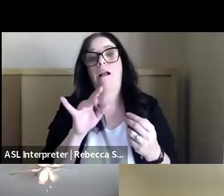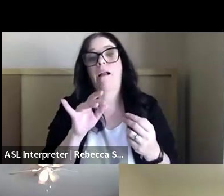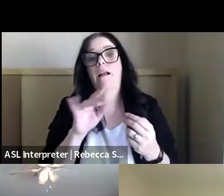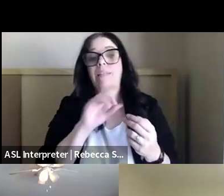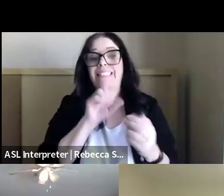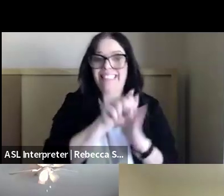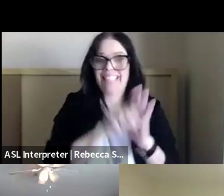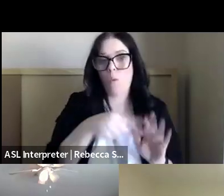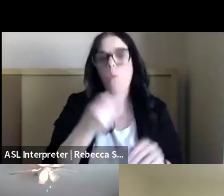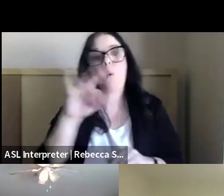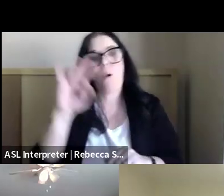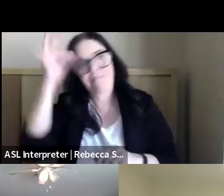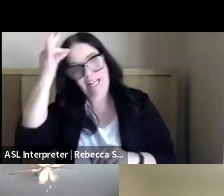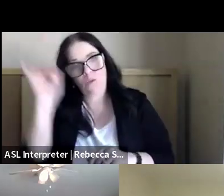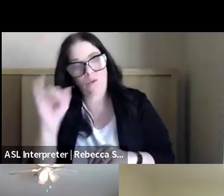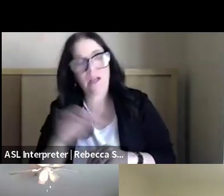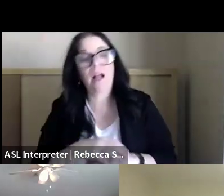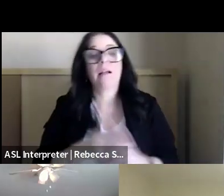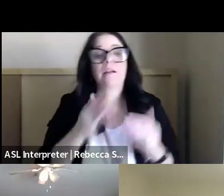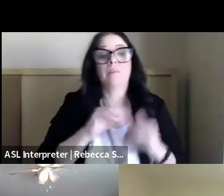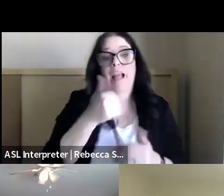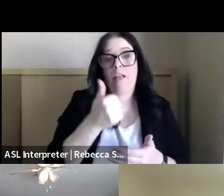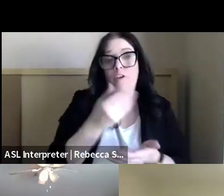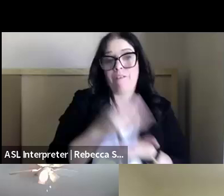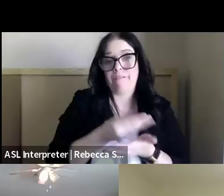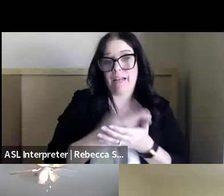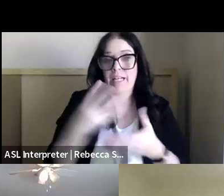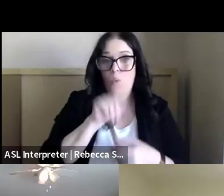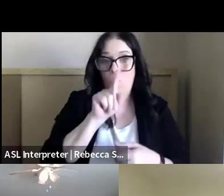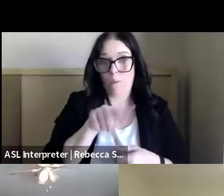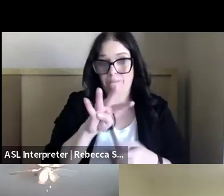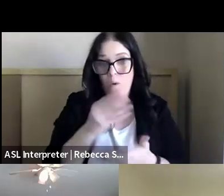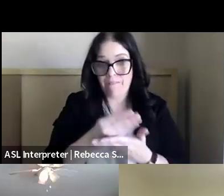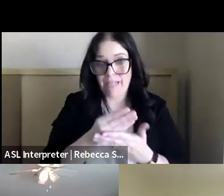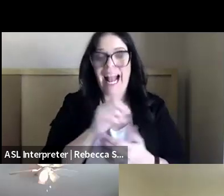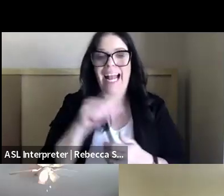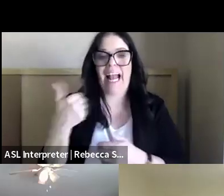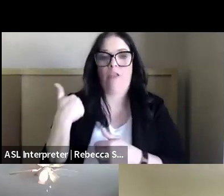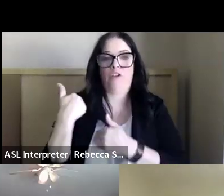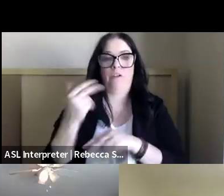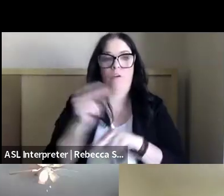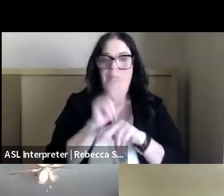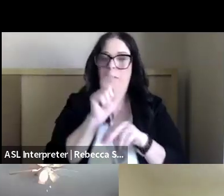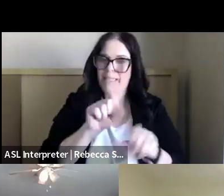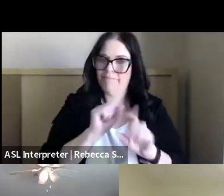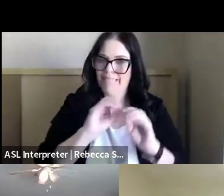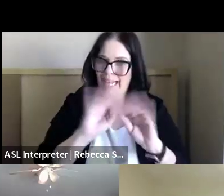Other funds included in section 1.4 of the financial plan, and other oversight activities.